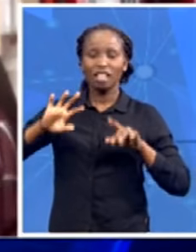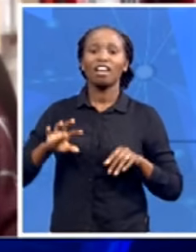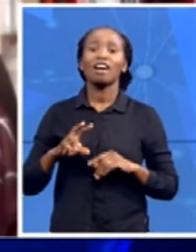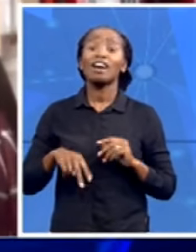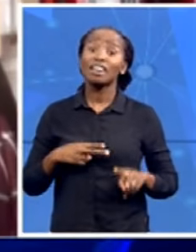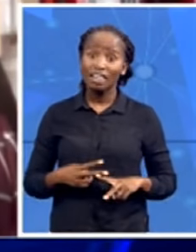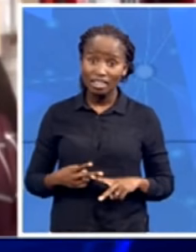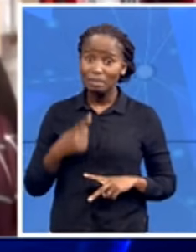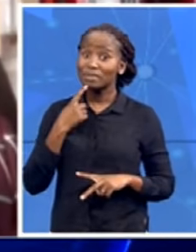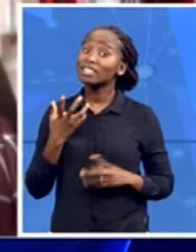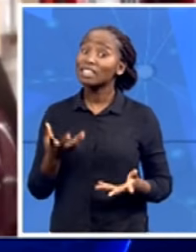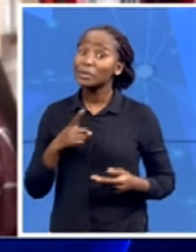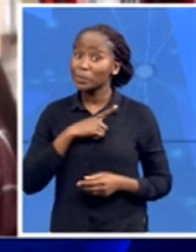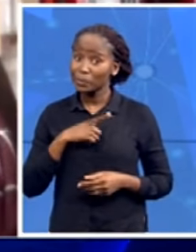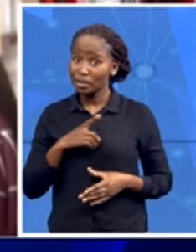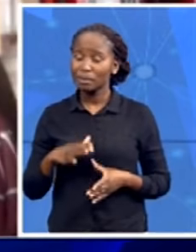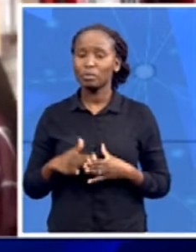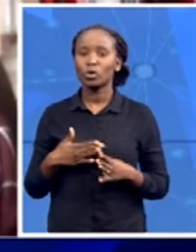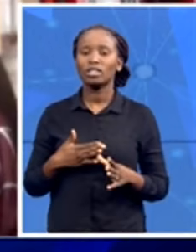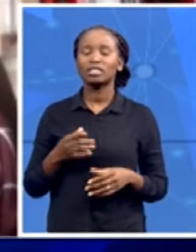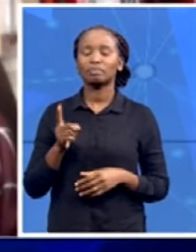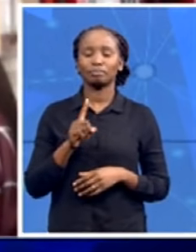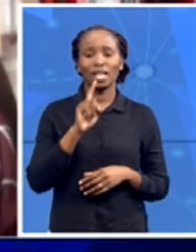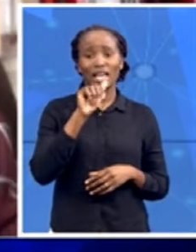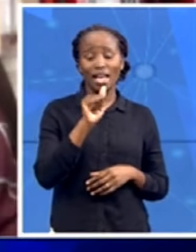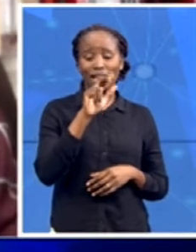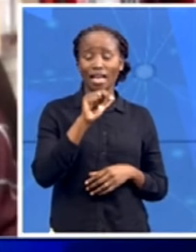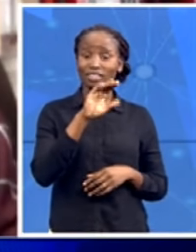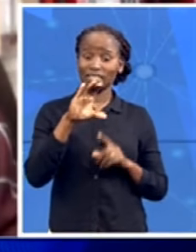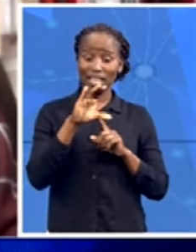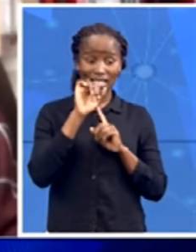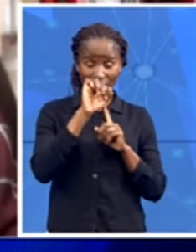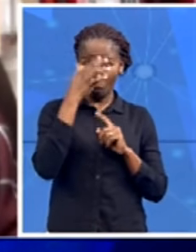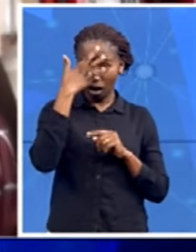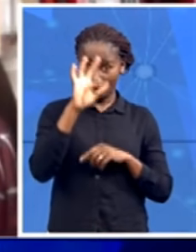the ANC government that has been pursuing